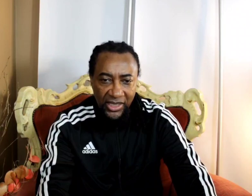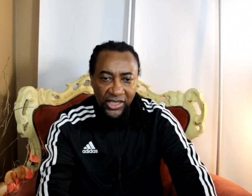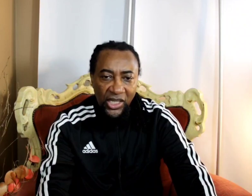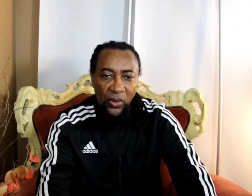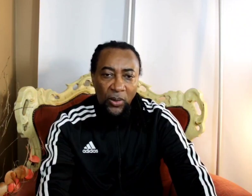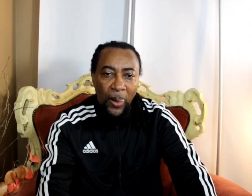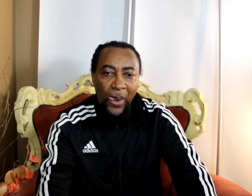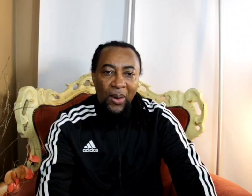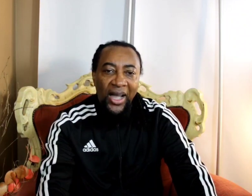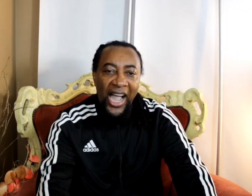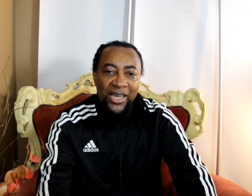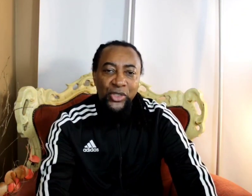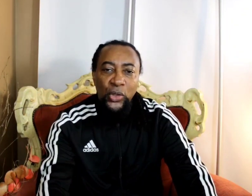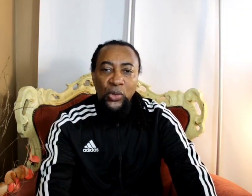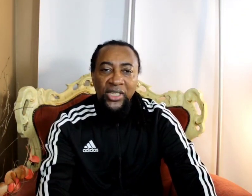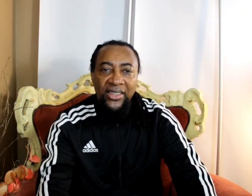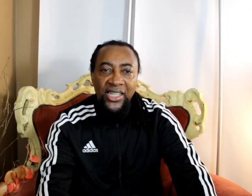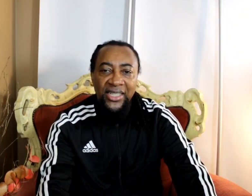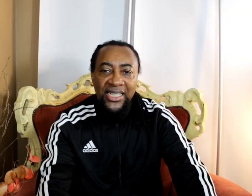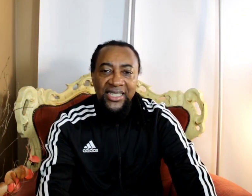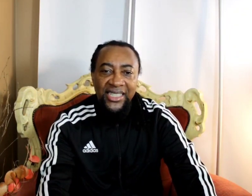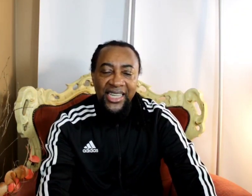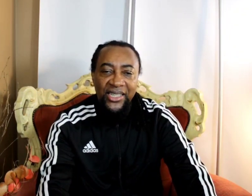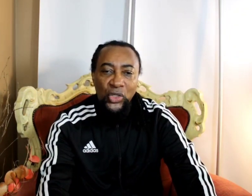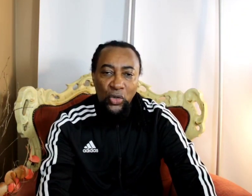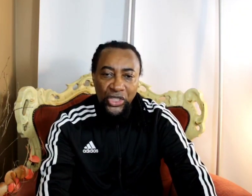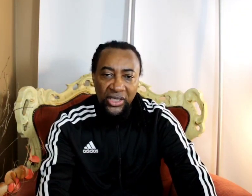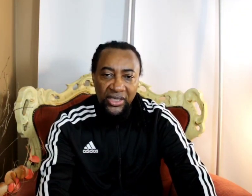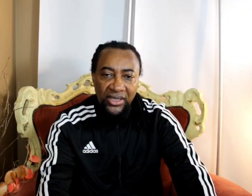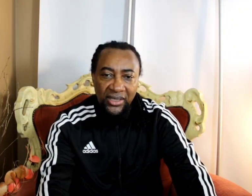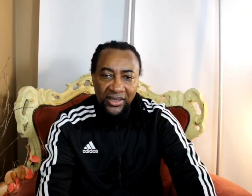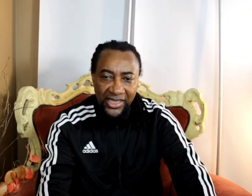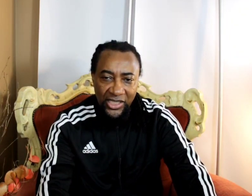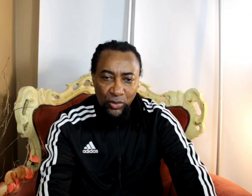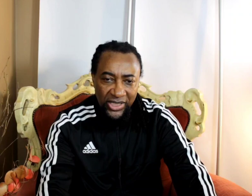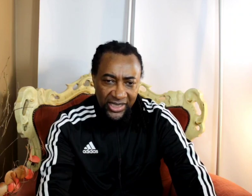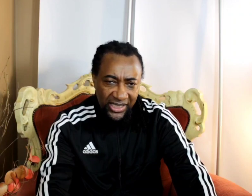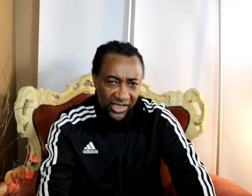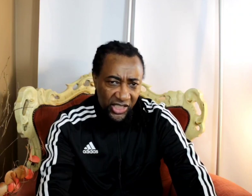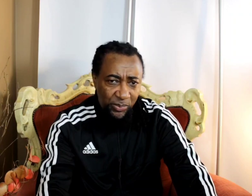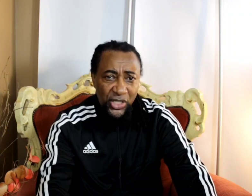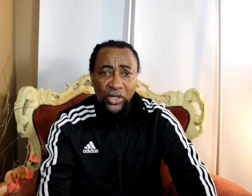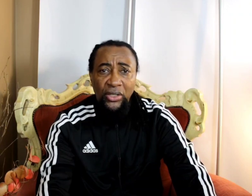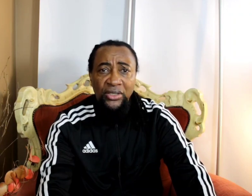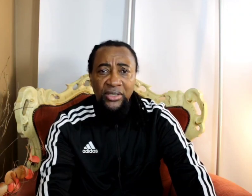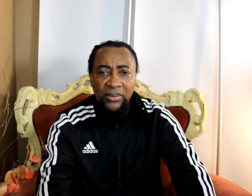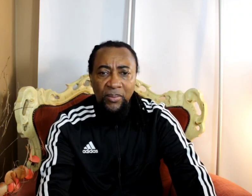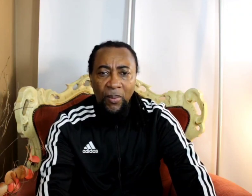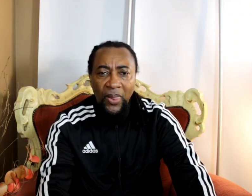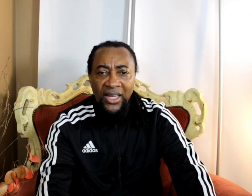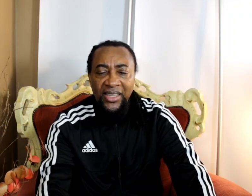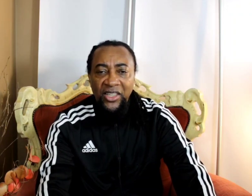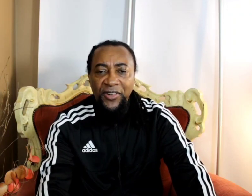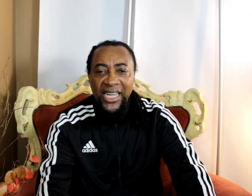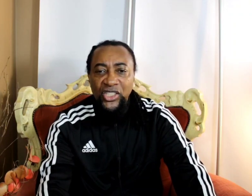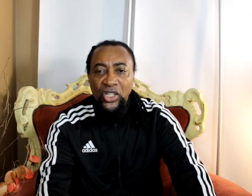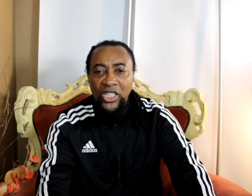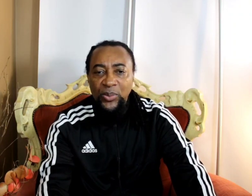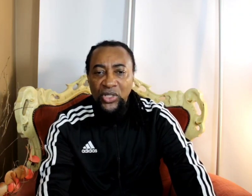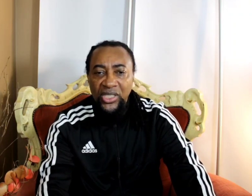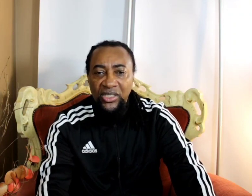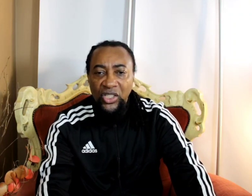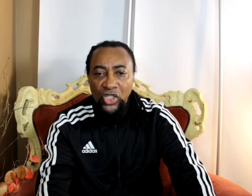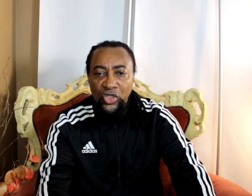it. Now, I am told that there is a notion that has arisen in the JMP circles that the